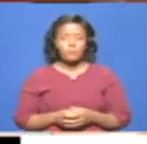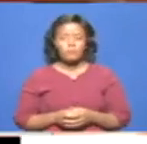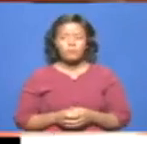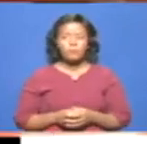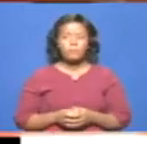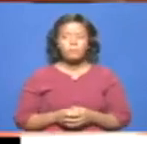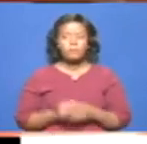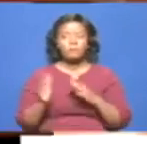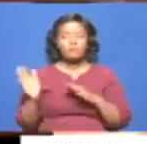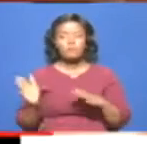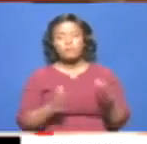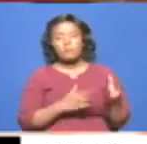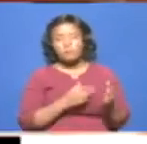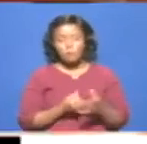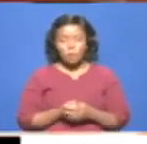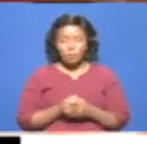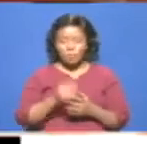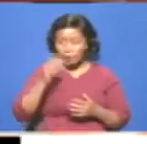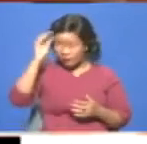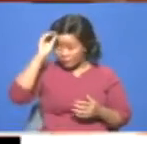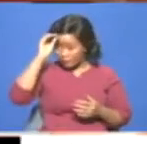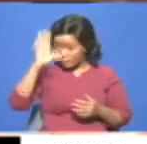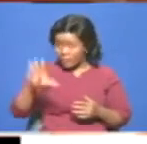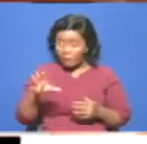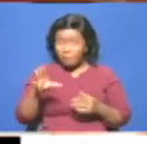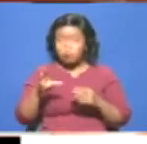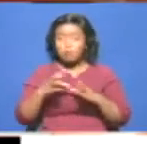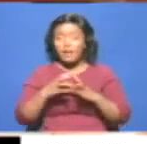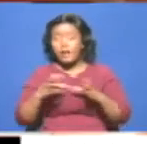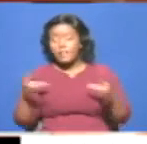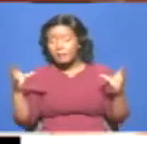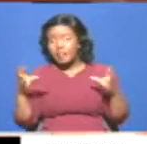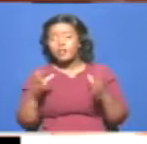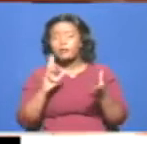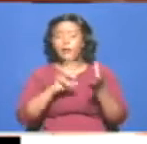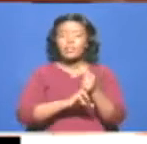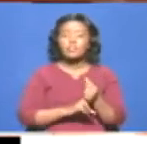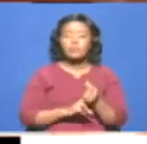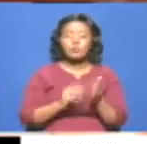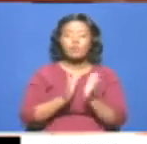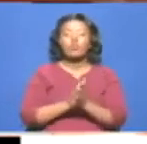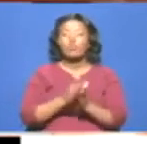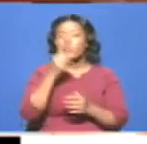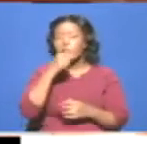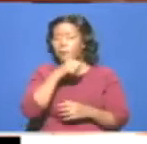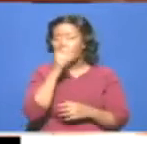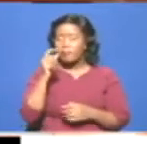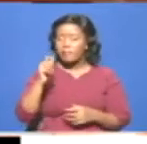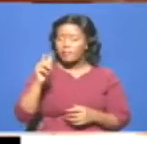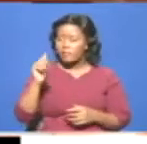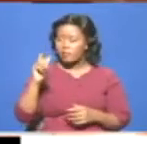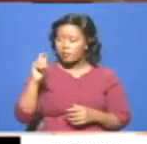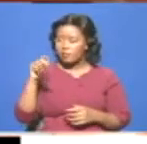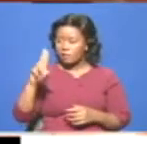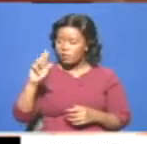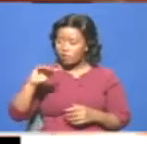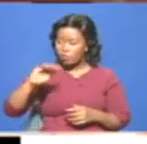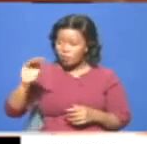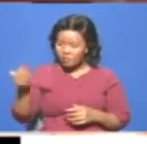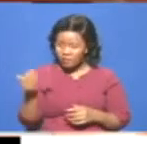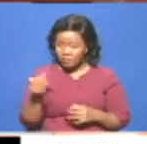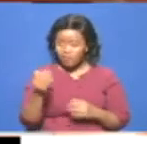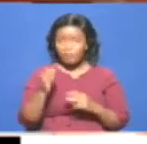Now, Kiambu has expanded its partnership with private developer Tatu City in a special economic zone. Kiambu County, through its